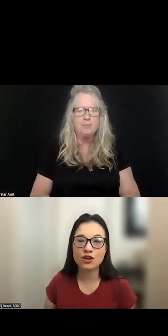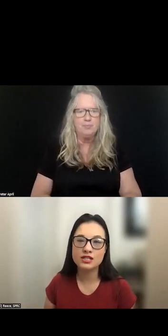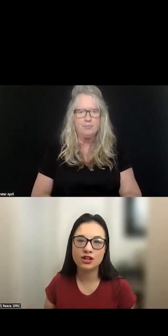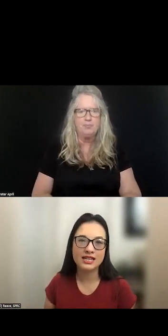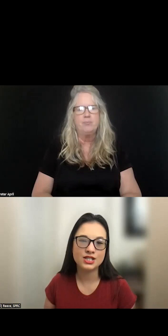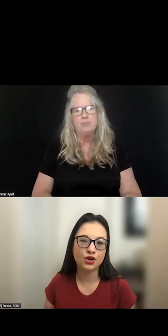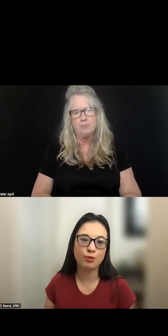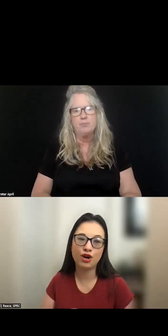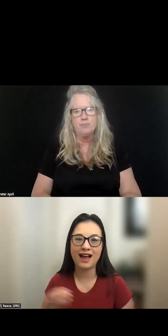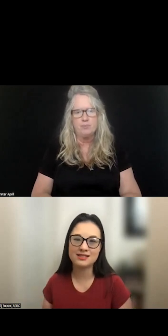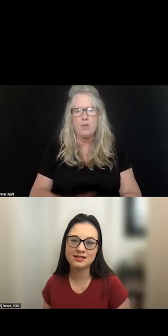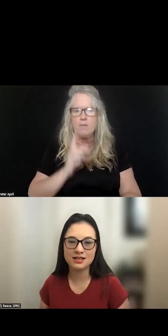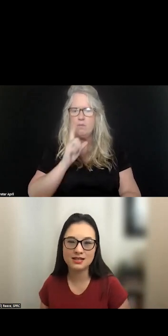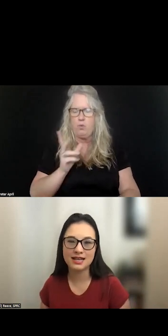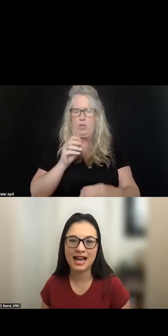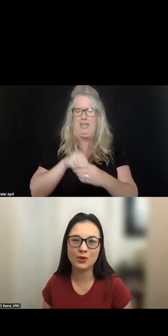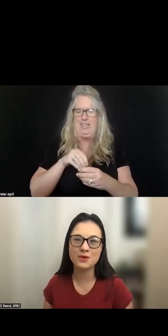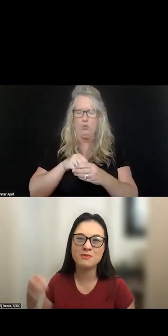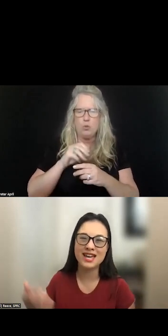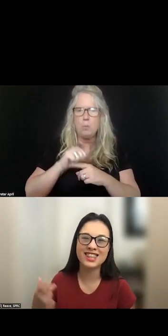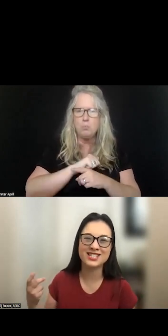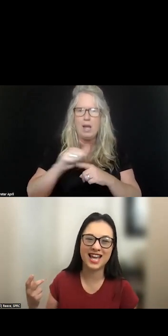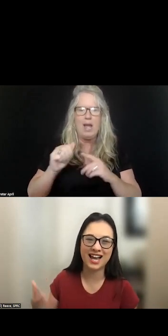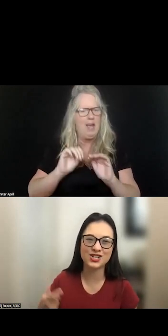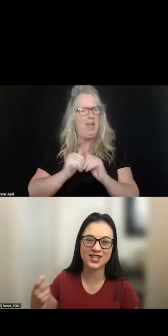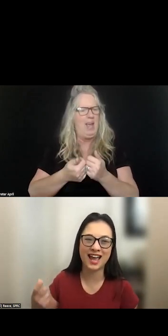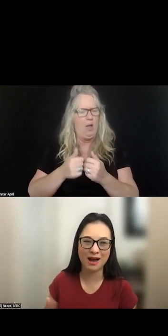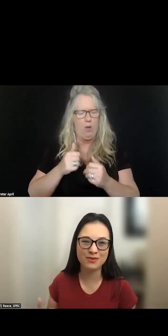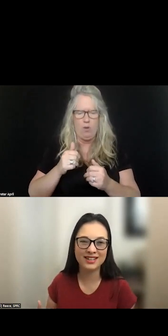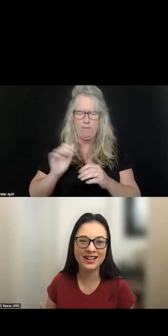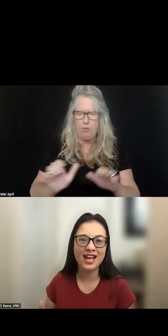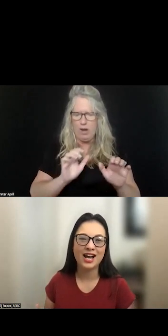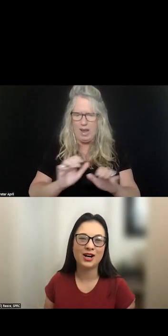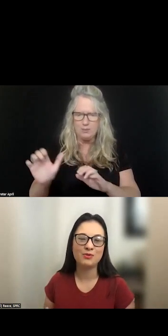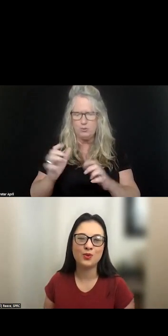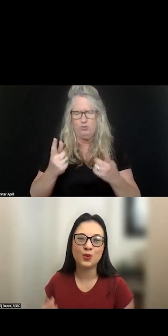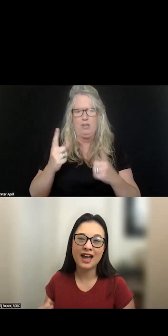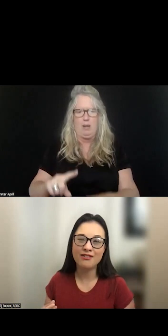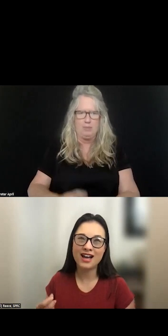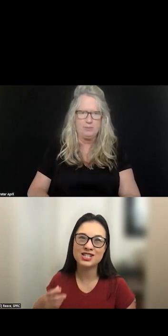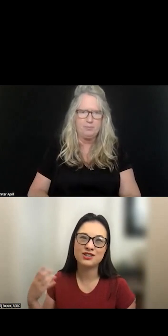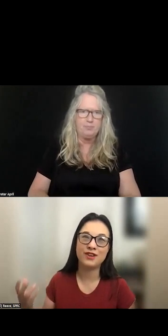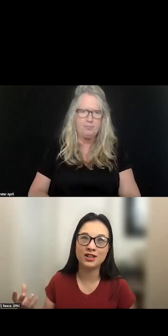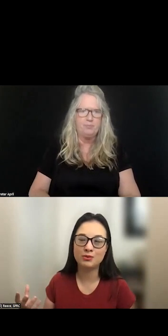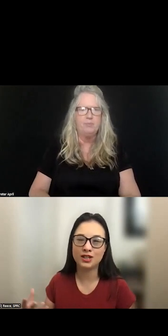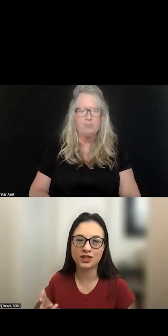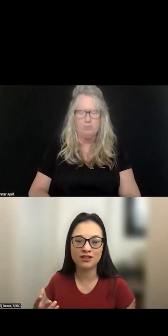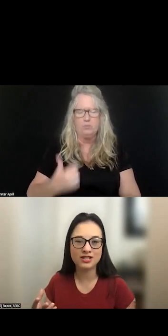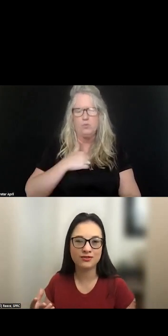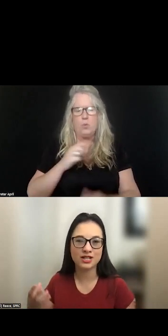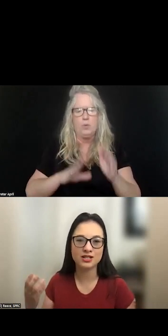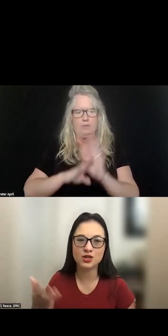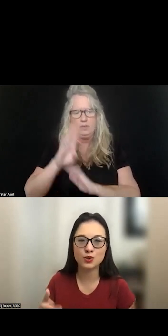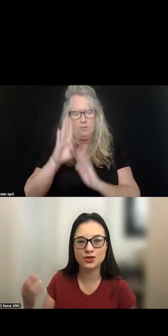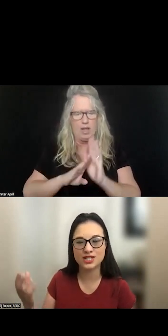as far as our internal practices and how we make this action happen, we have had to develop a lot